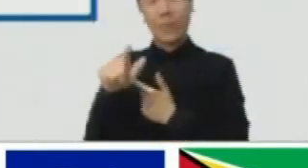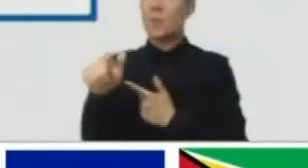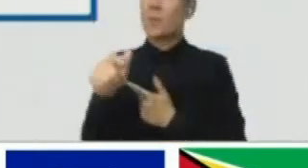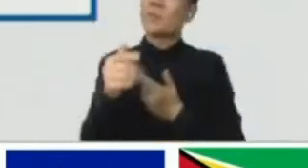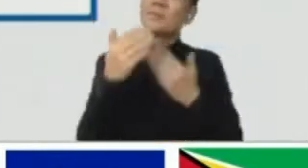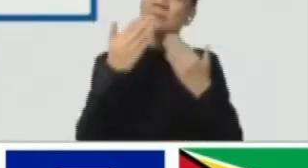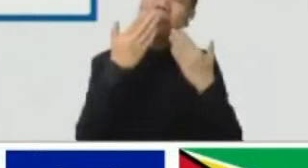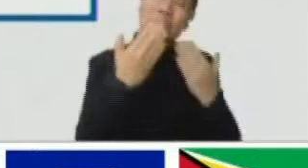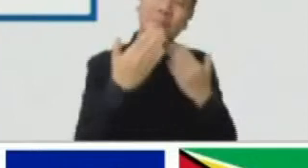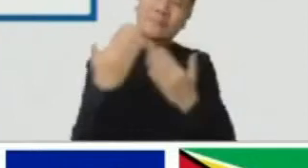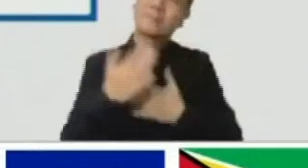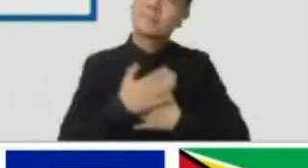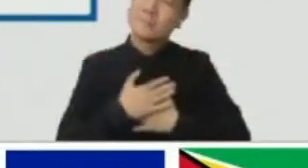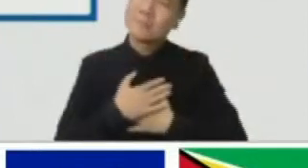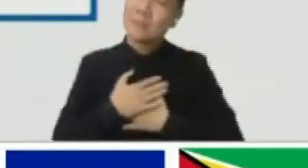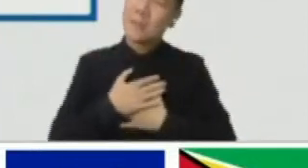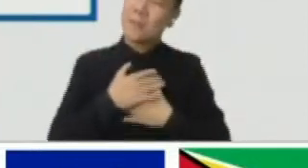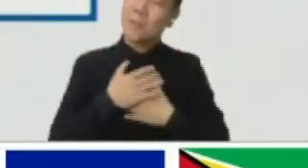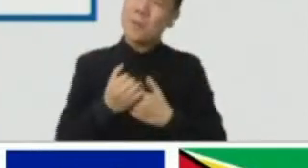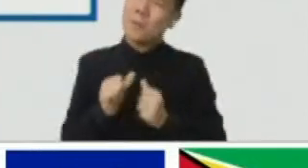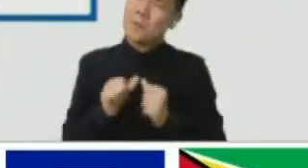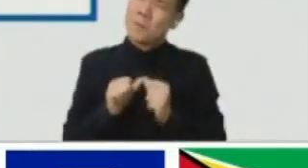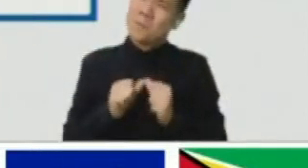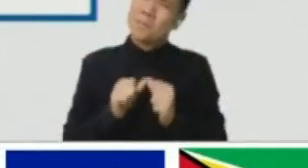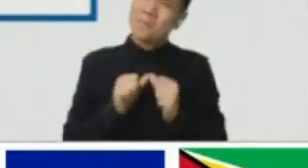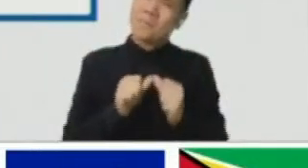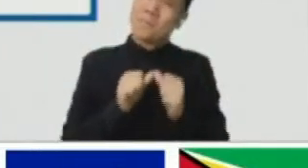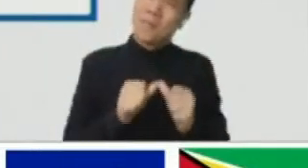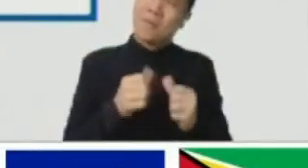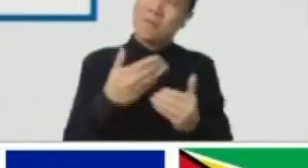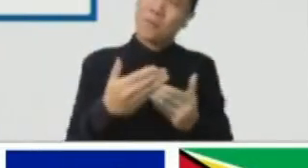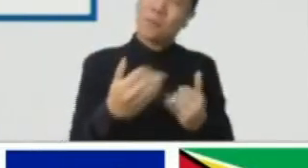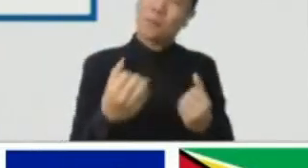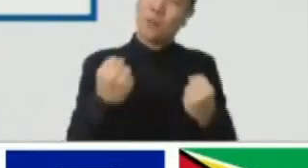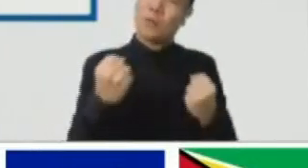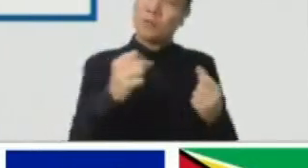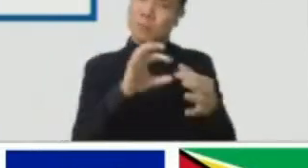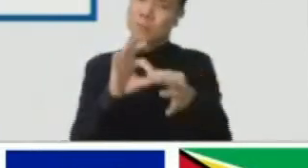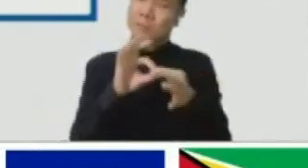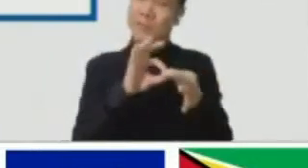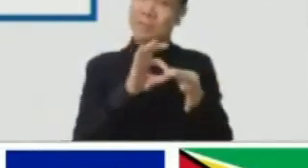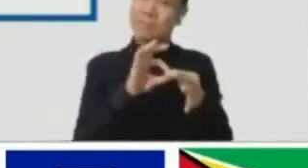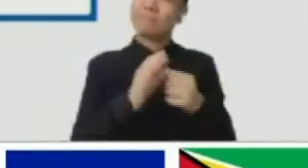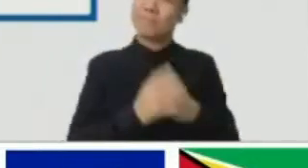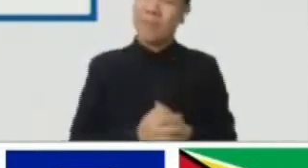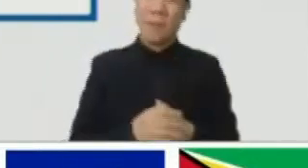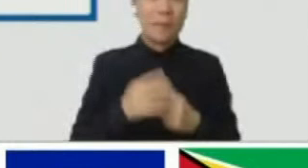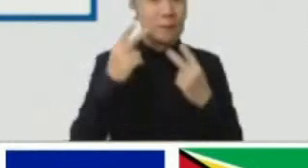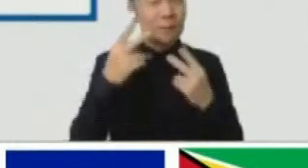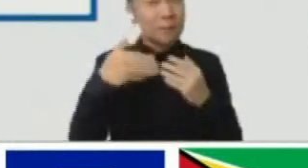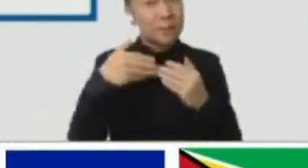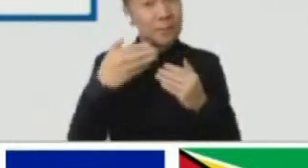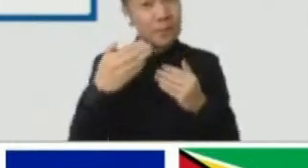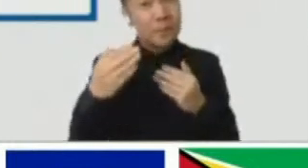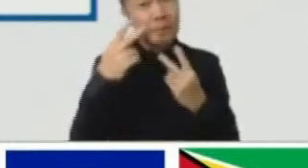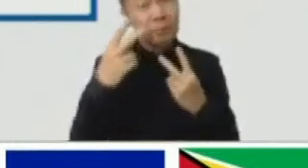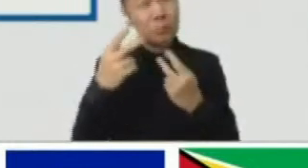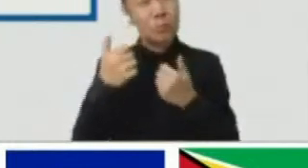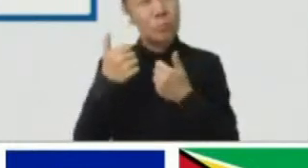organization of this regional platform. The realization of the regional platform is a great example,